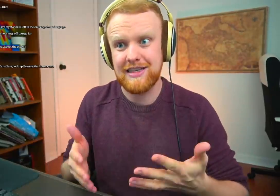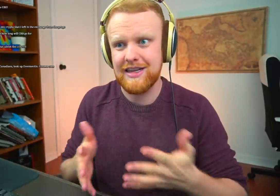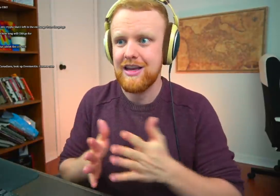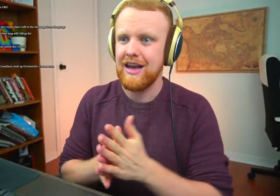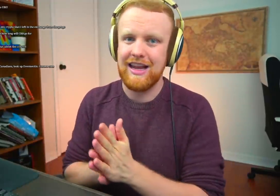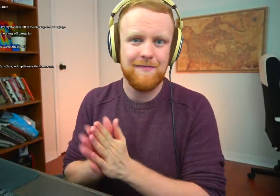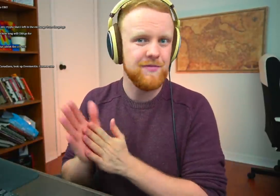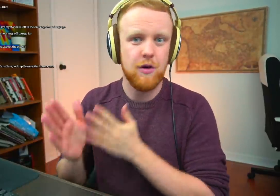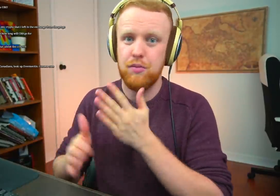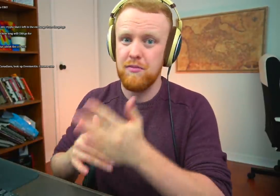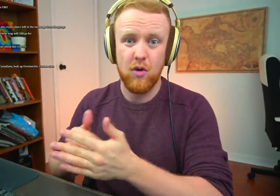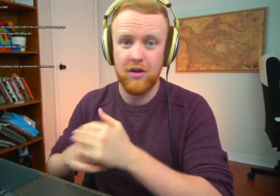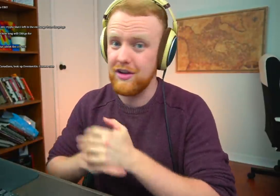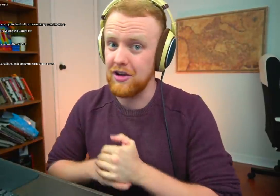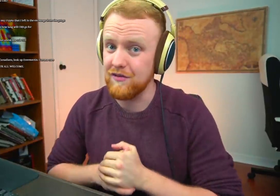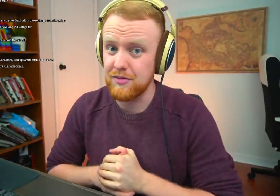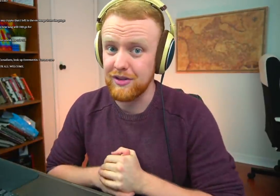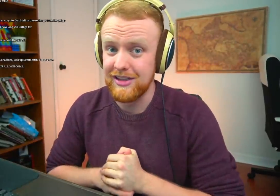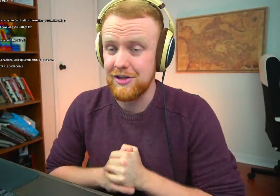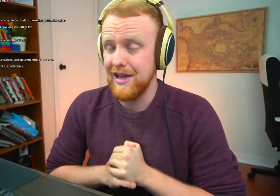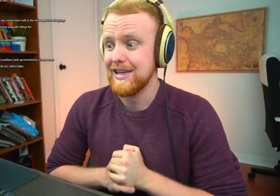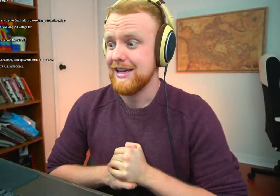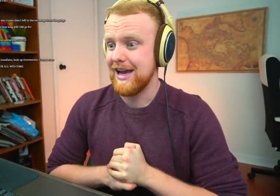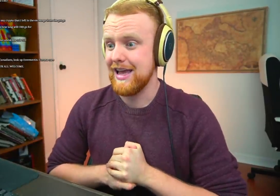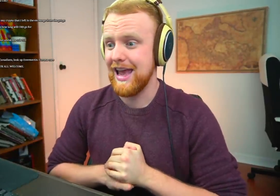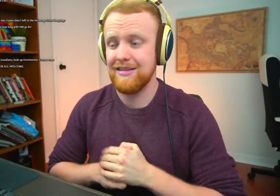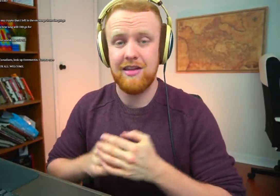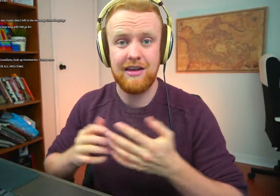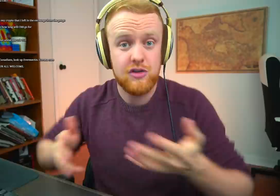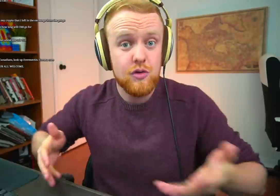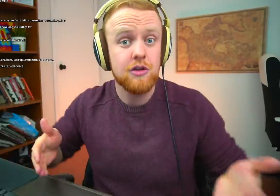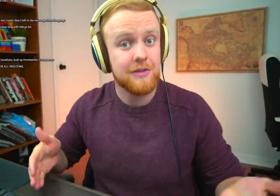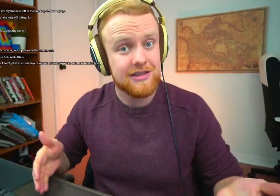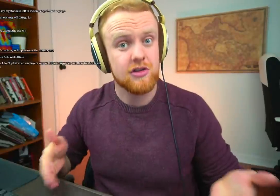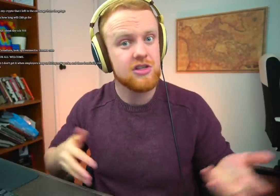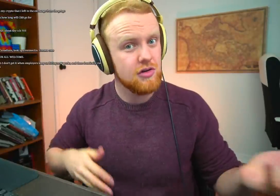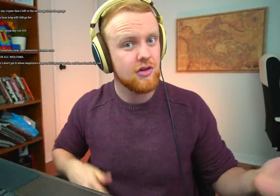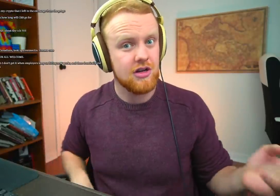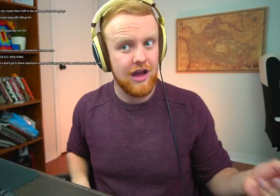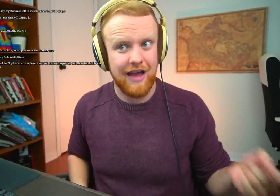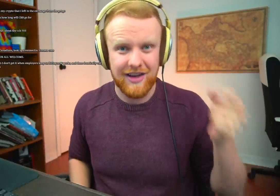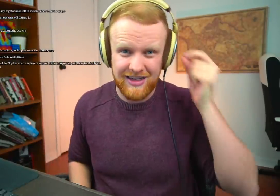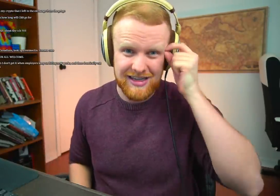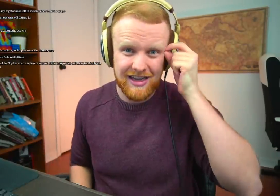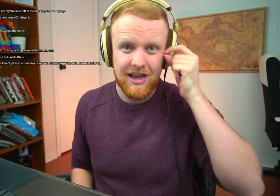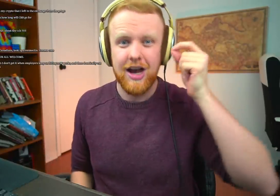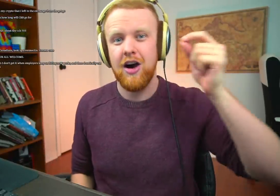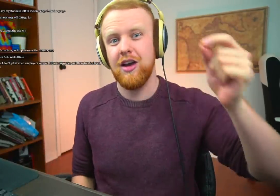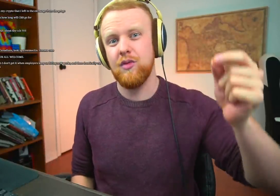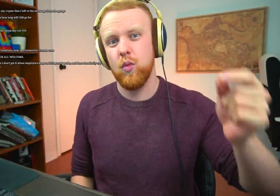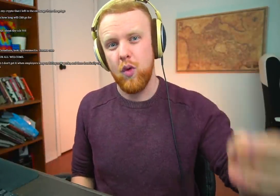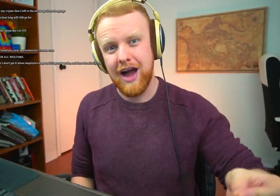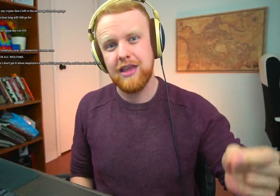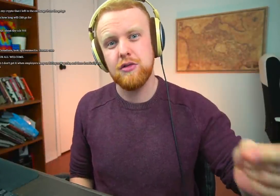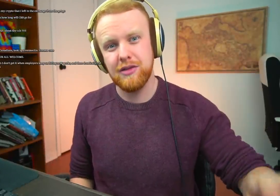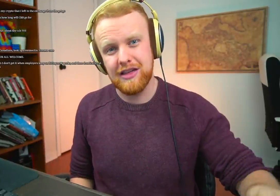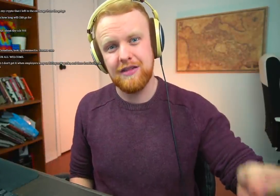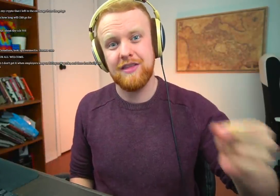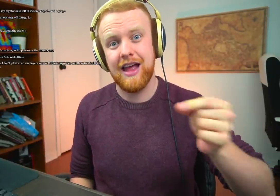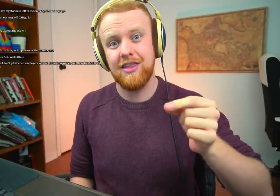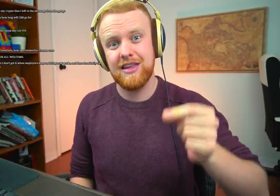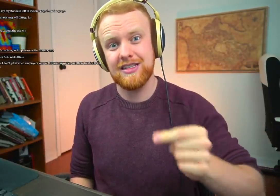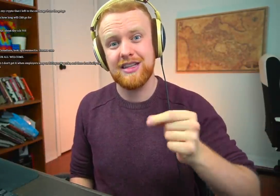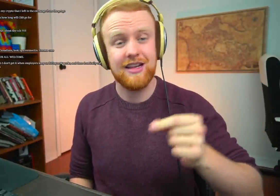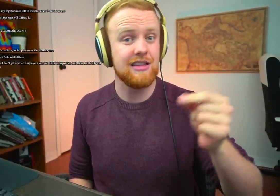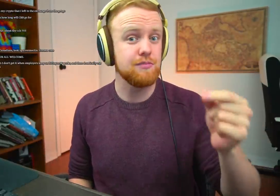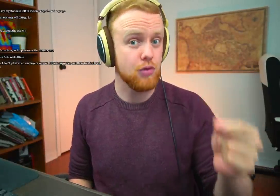who's investing, again, don't put more than you're comfortable into it, and do the research so you can have an idea on why you believe